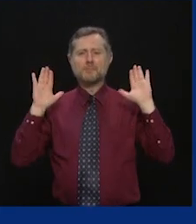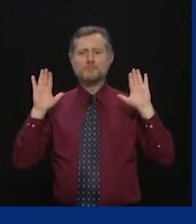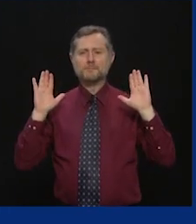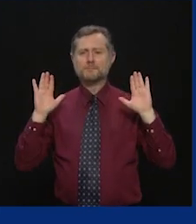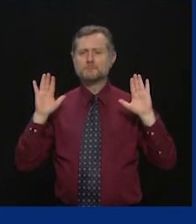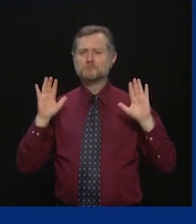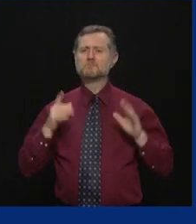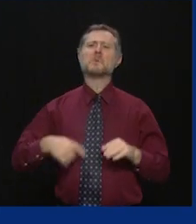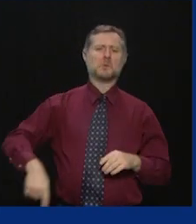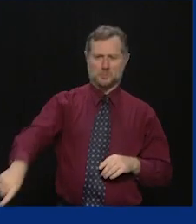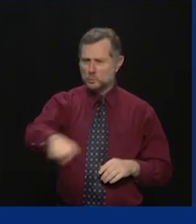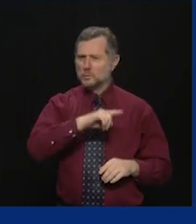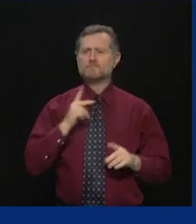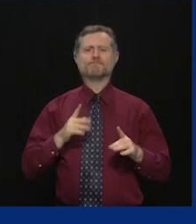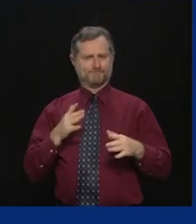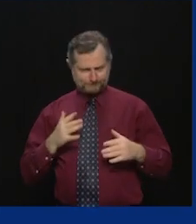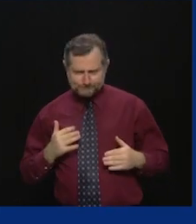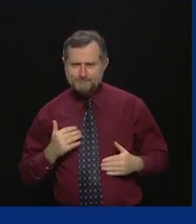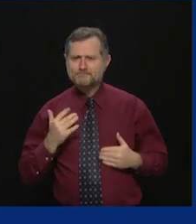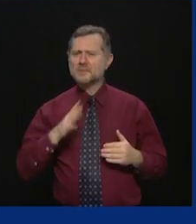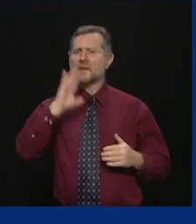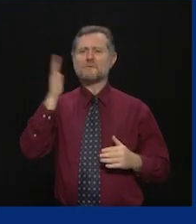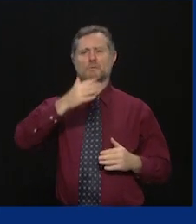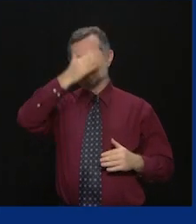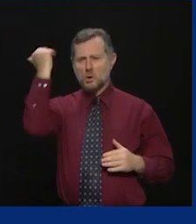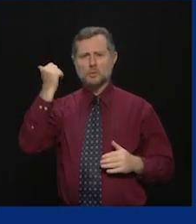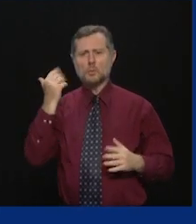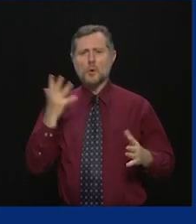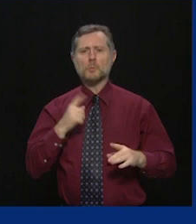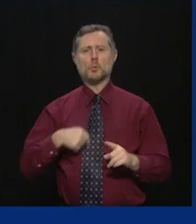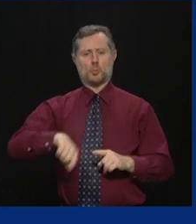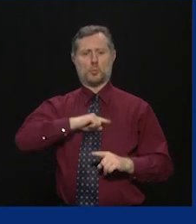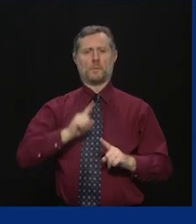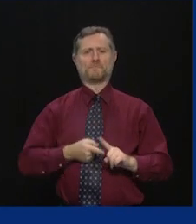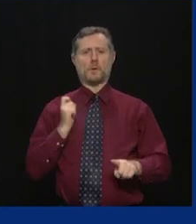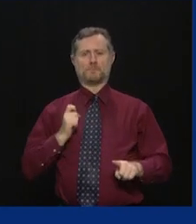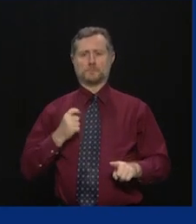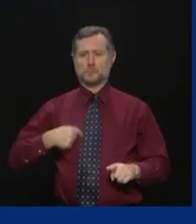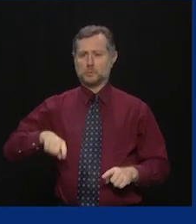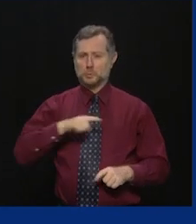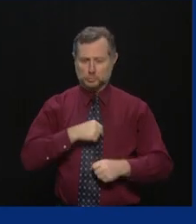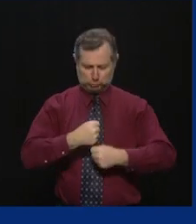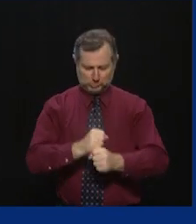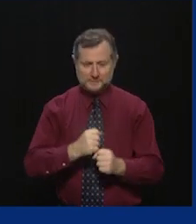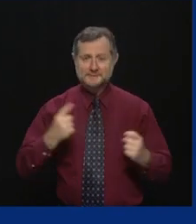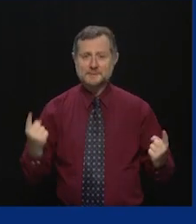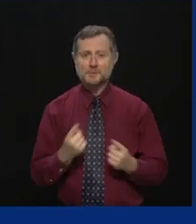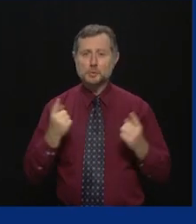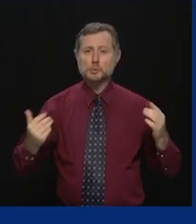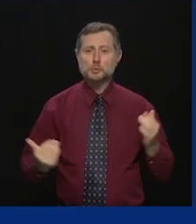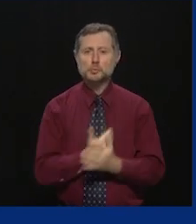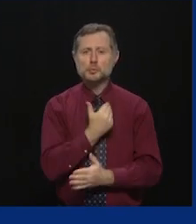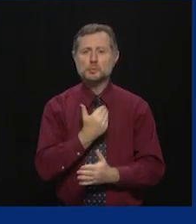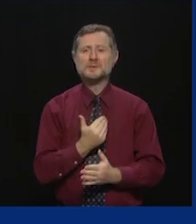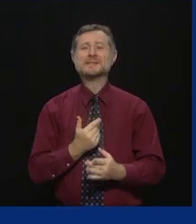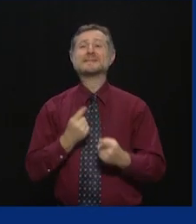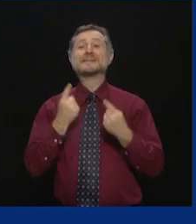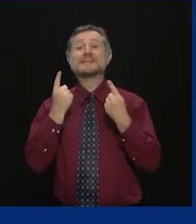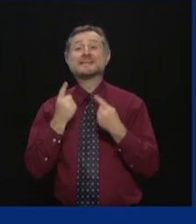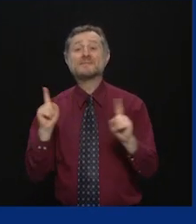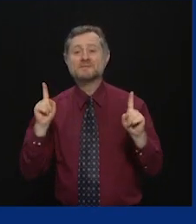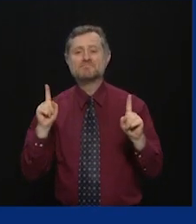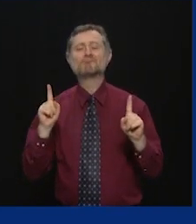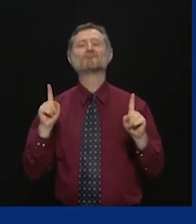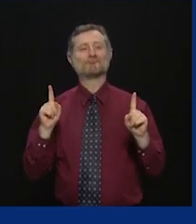that never forget where they came from, who have created something new and succeeded because they weren't shaken by